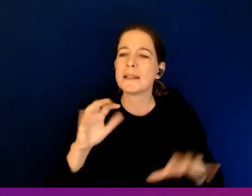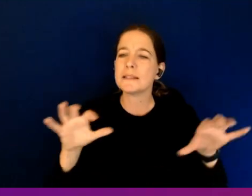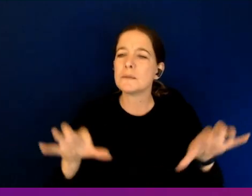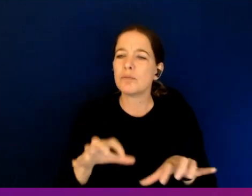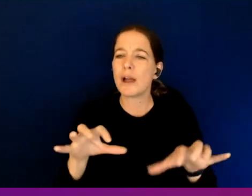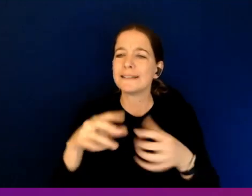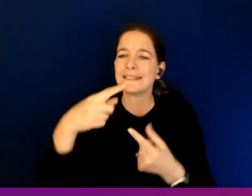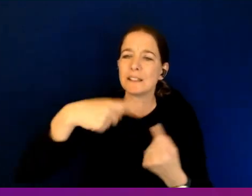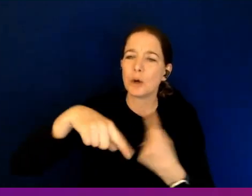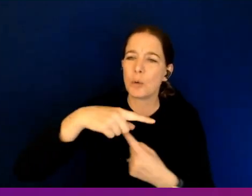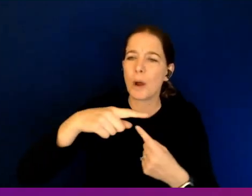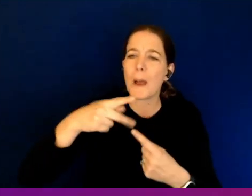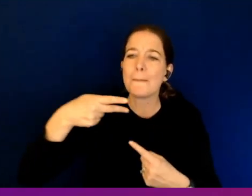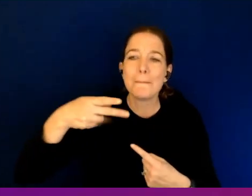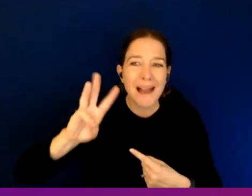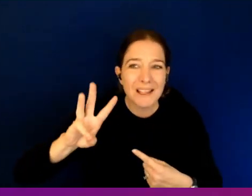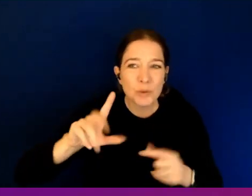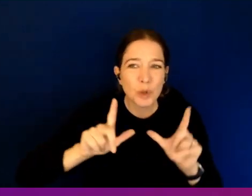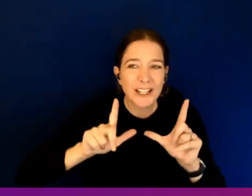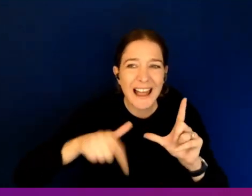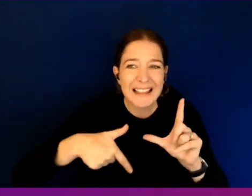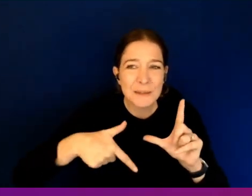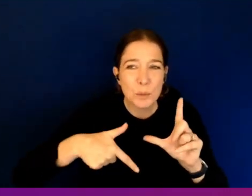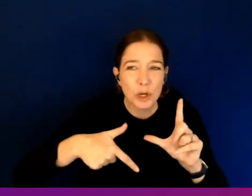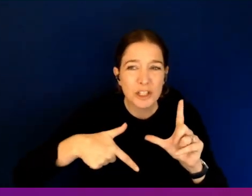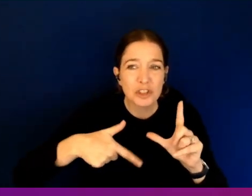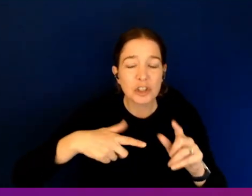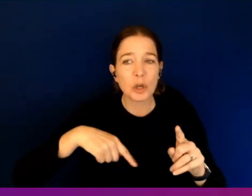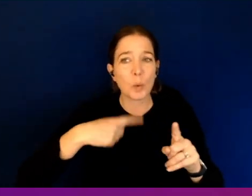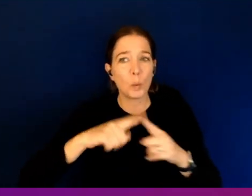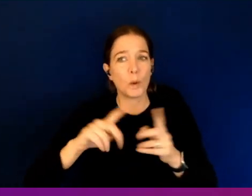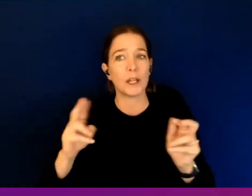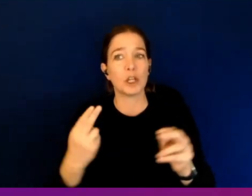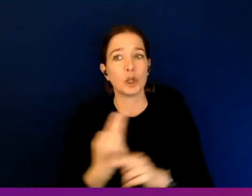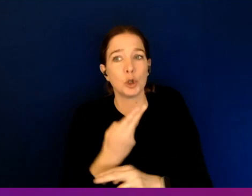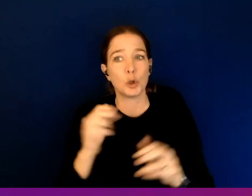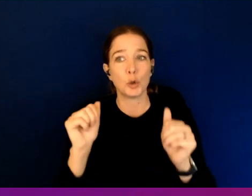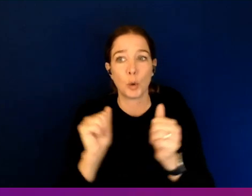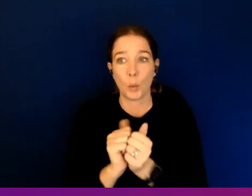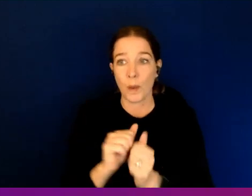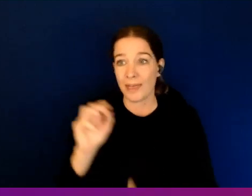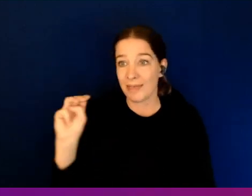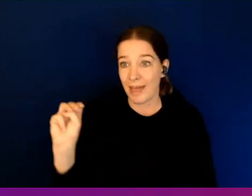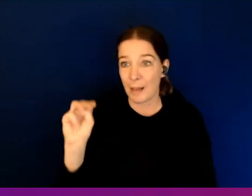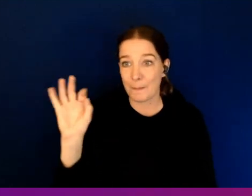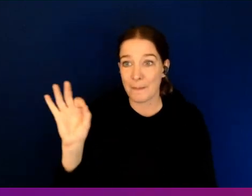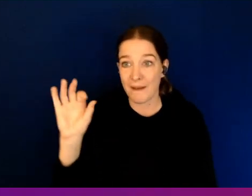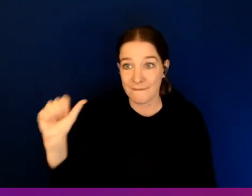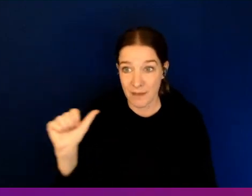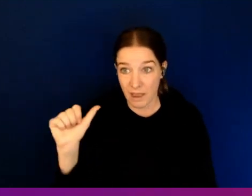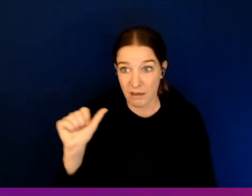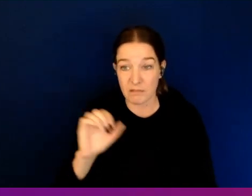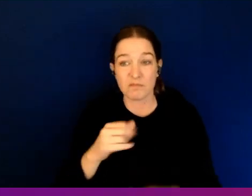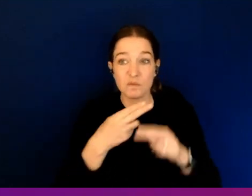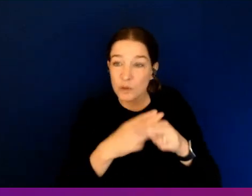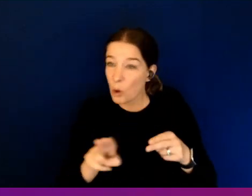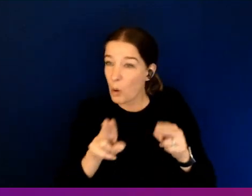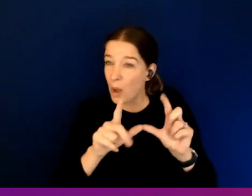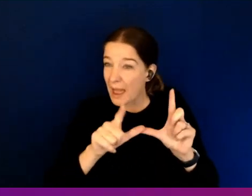best practices around password expirations when used along with MFA? Does